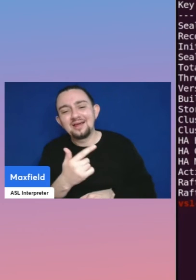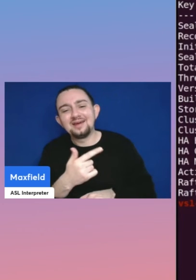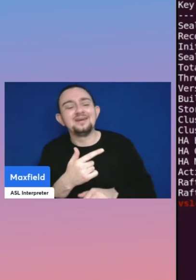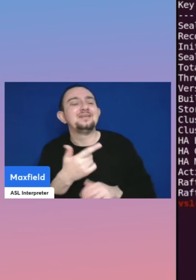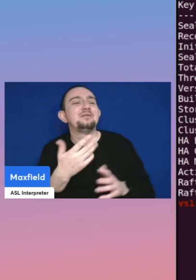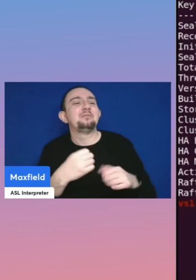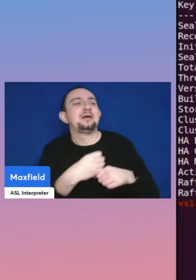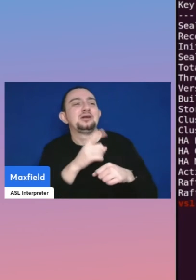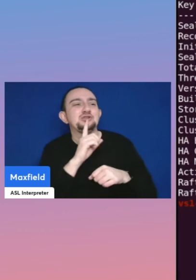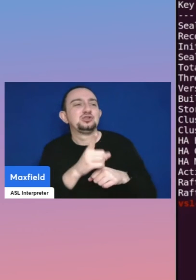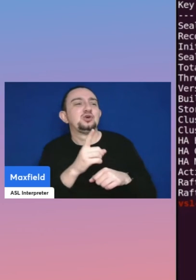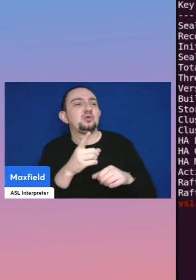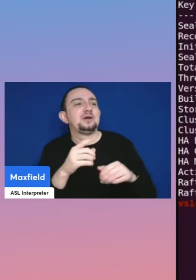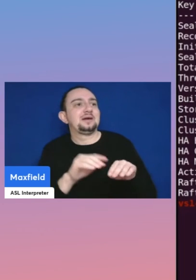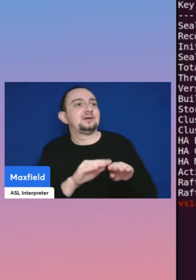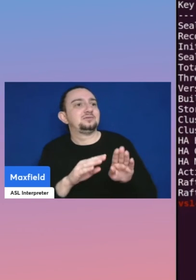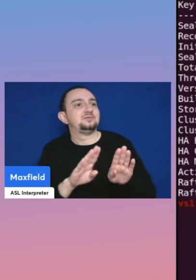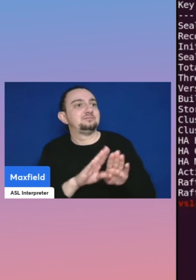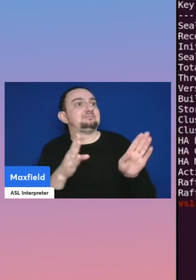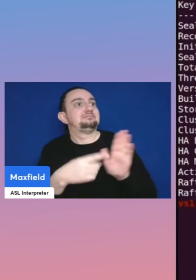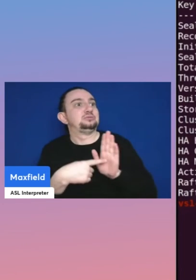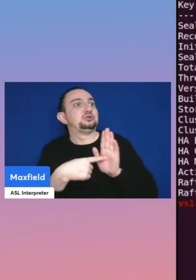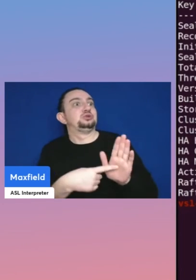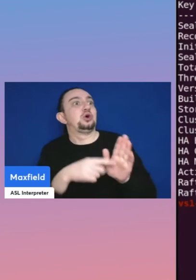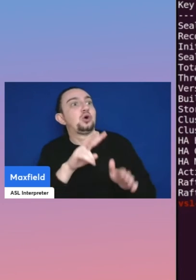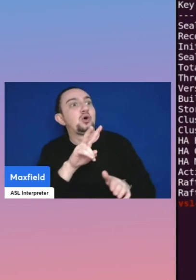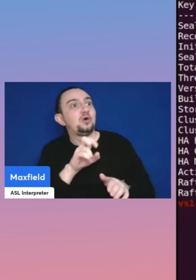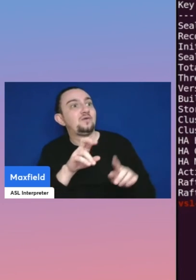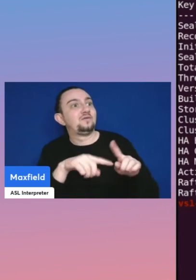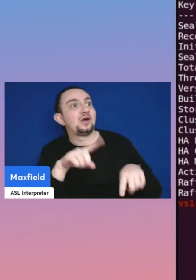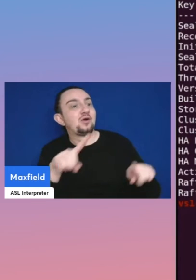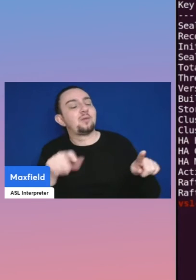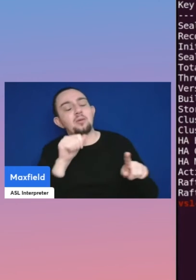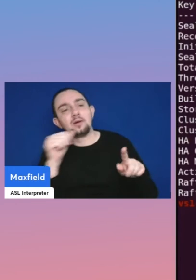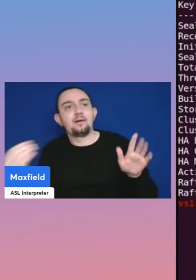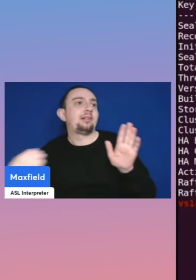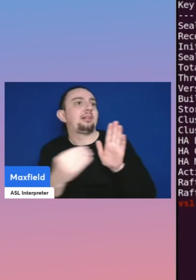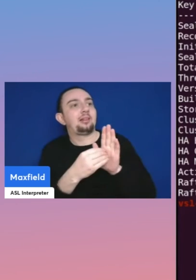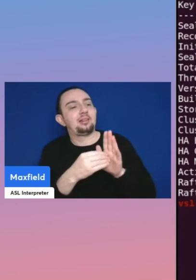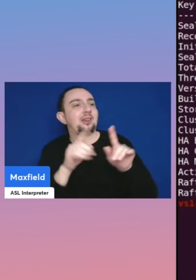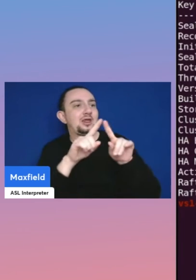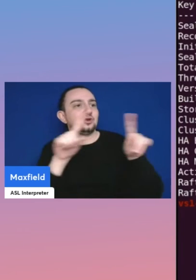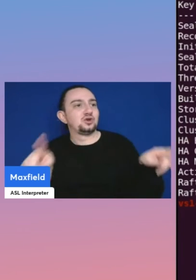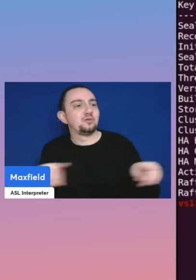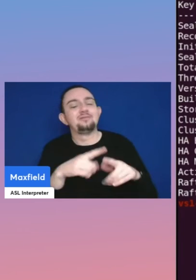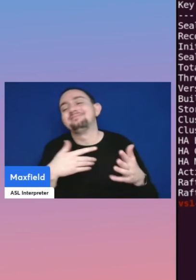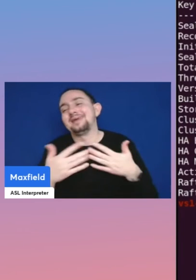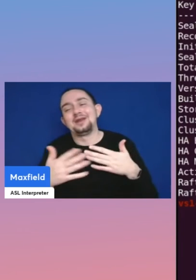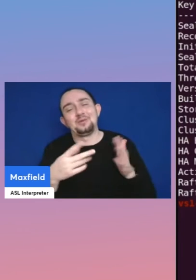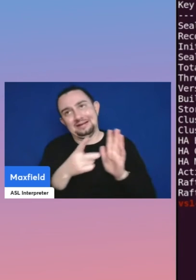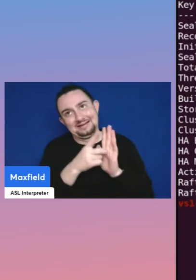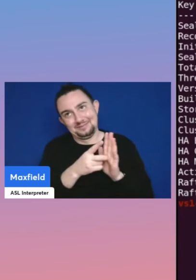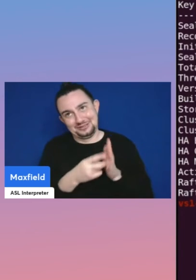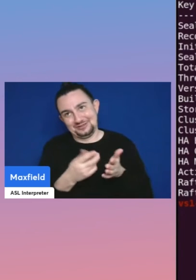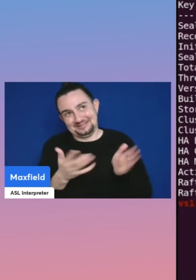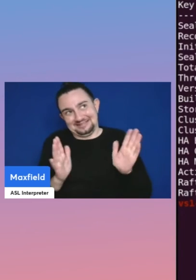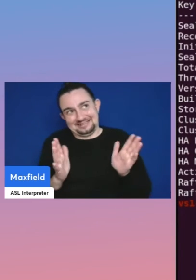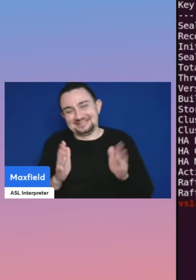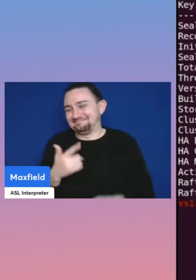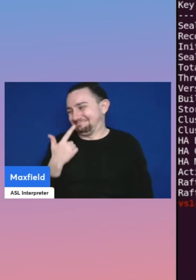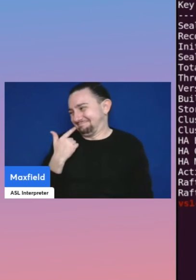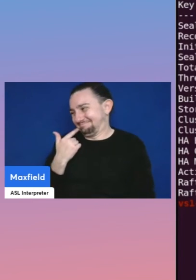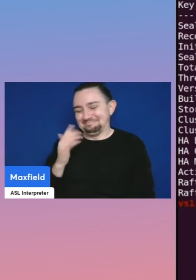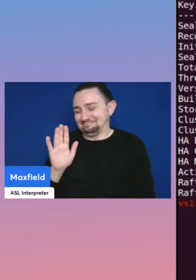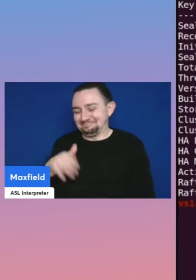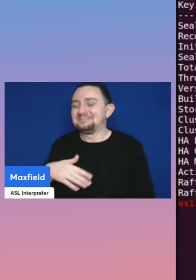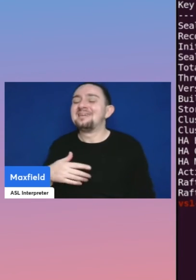without actually committing them to the terminal, but it works for this demonstration. Indeed. The point